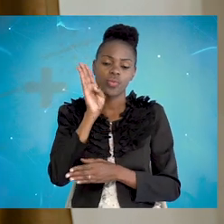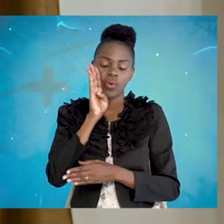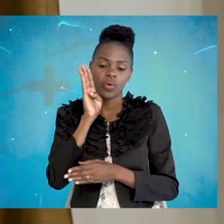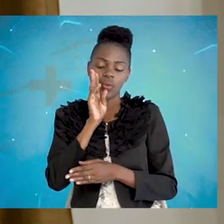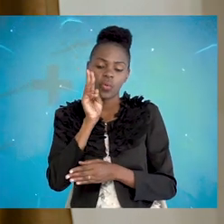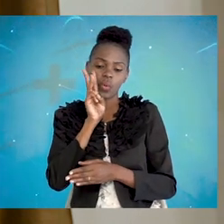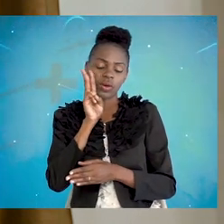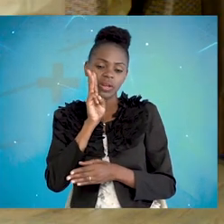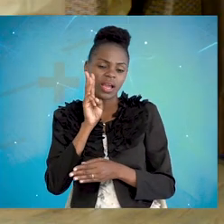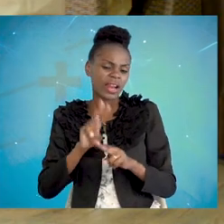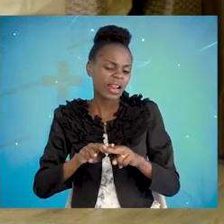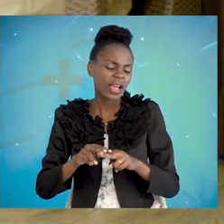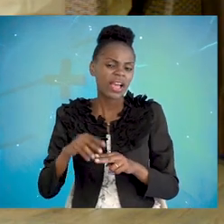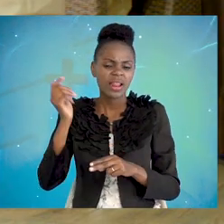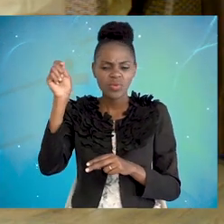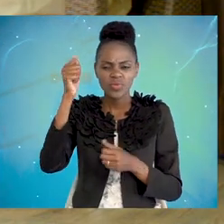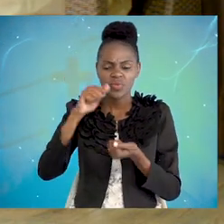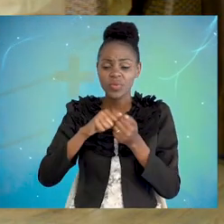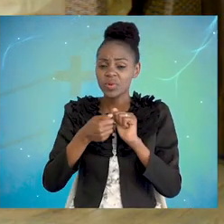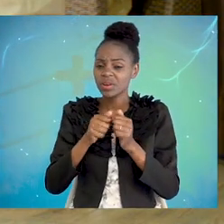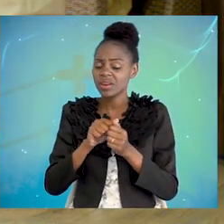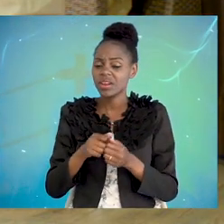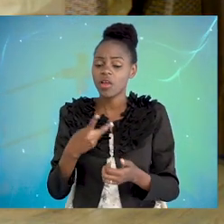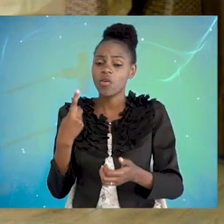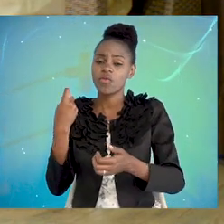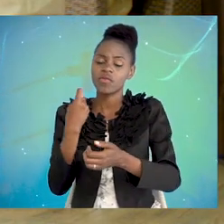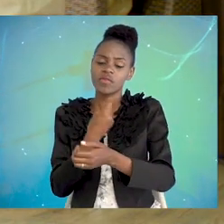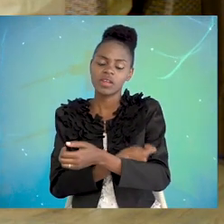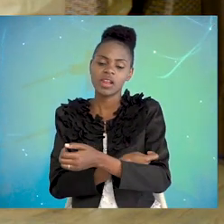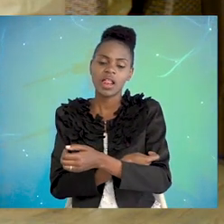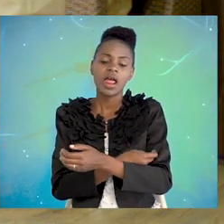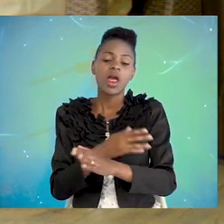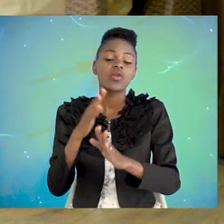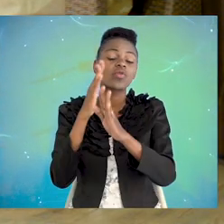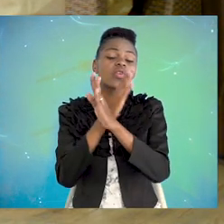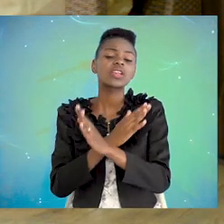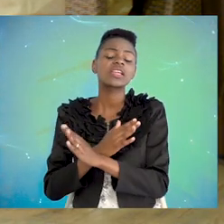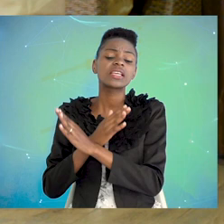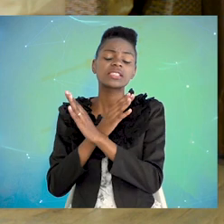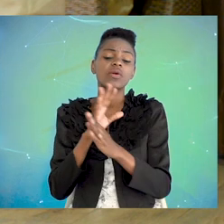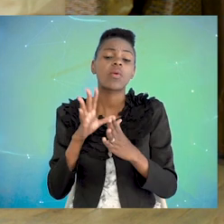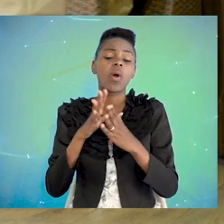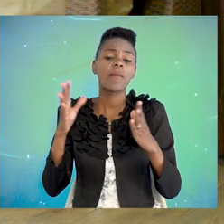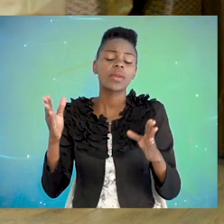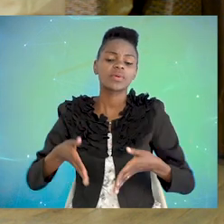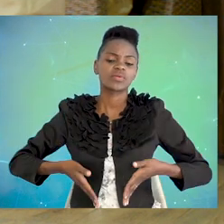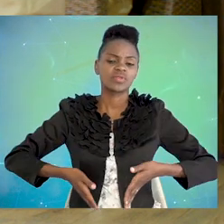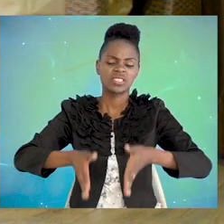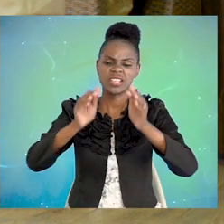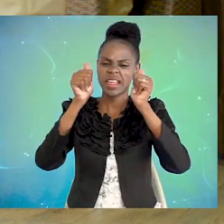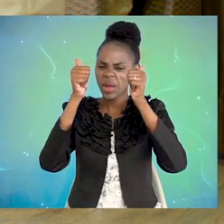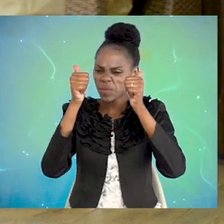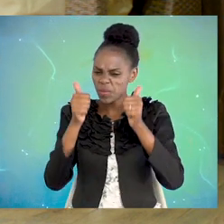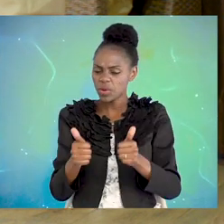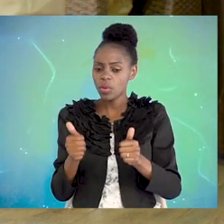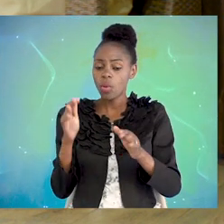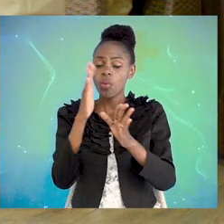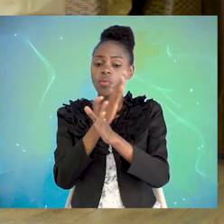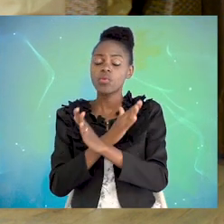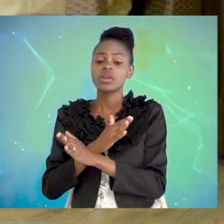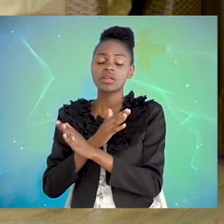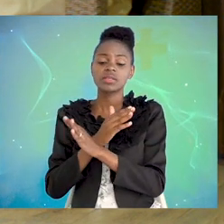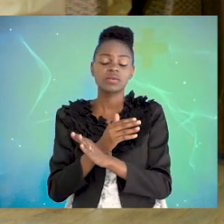of problems in Malawi, really, the vaccine is the safest and quickest way to get typhoid under control.